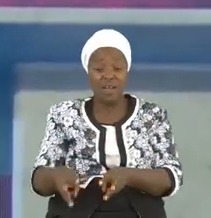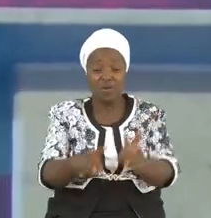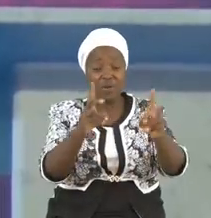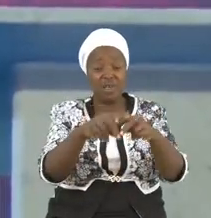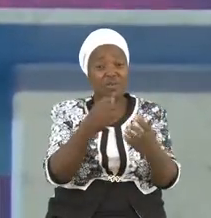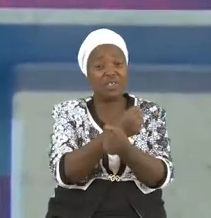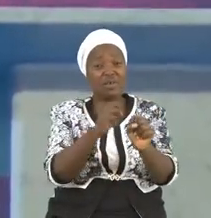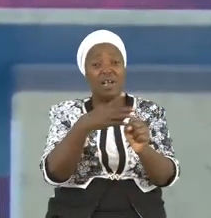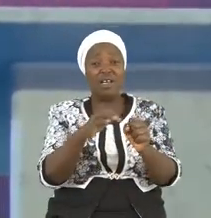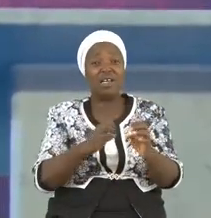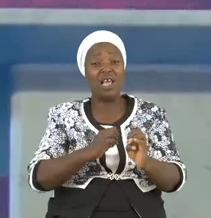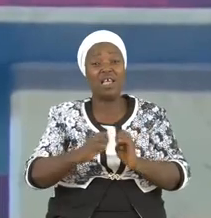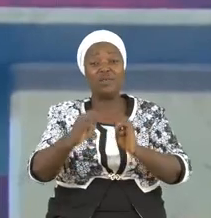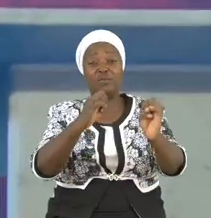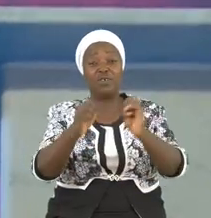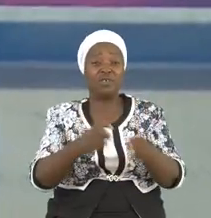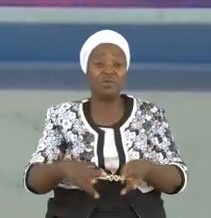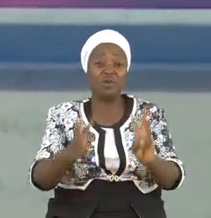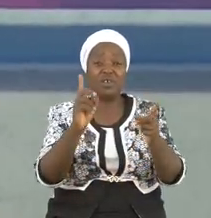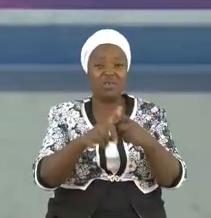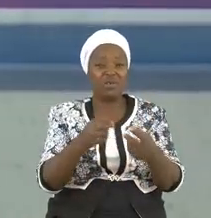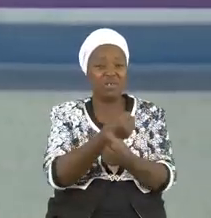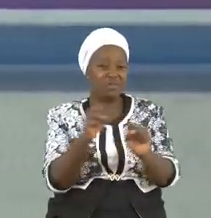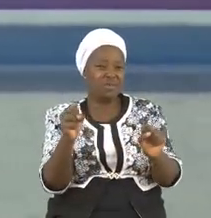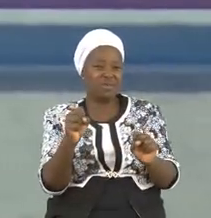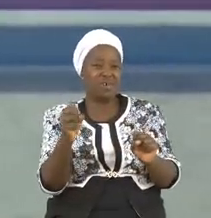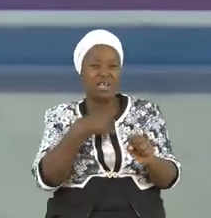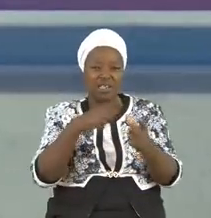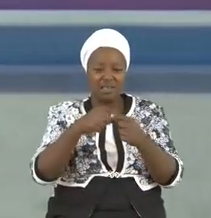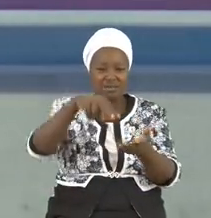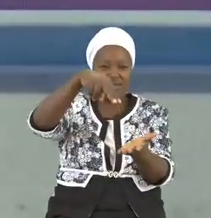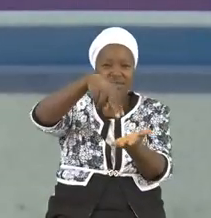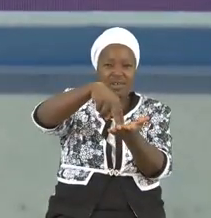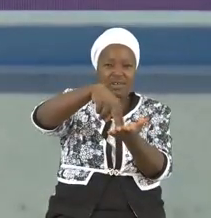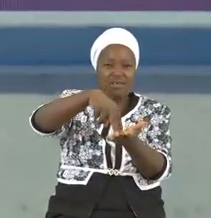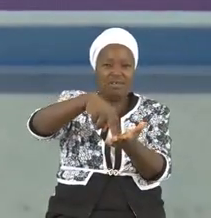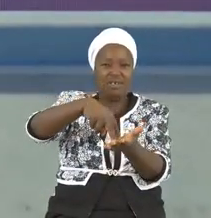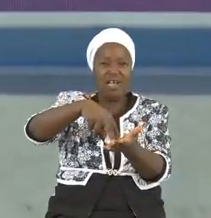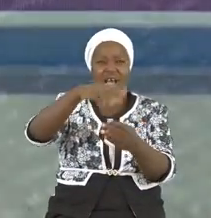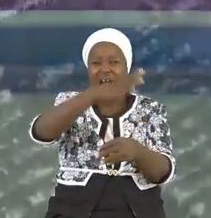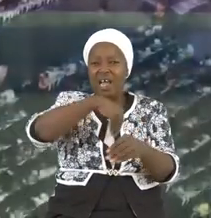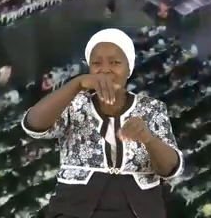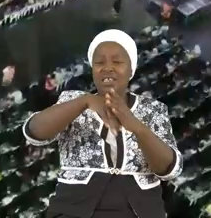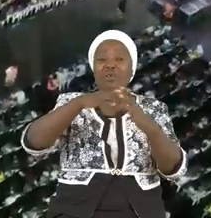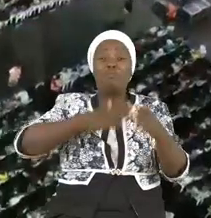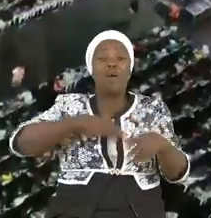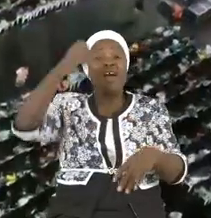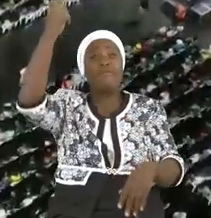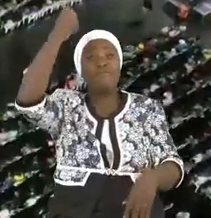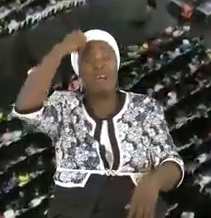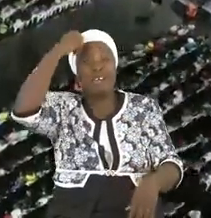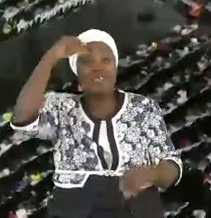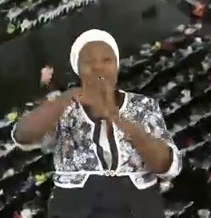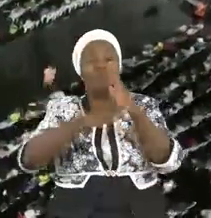way to redemption. And then I get up, and in my mind, in my heart,